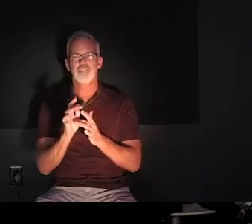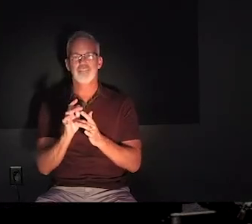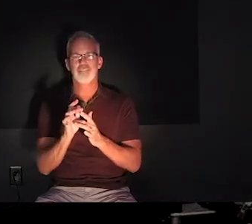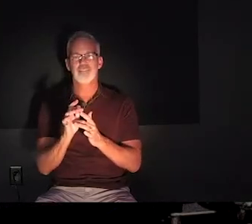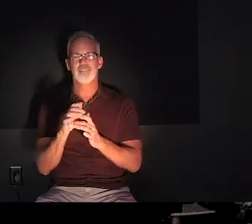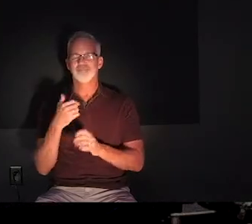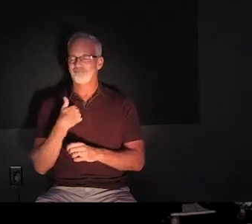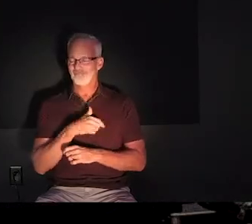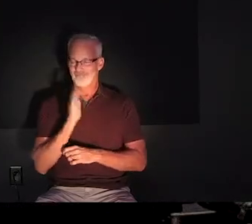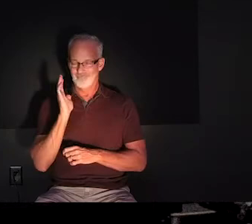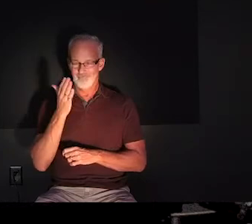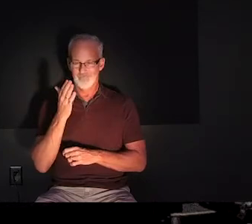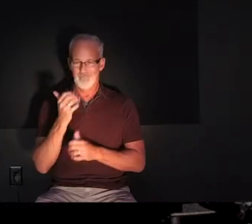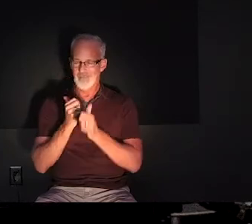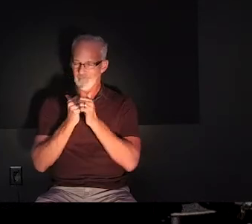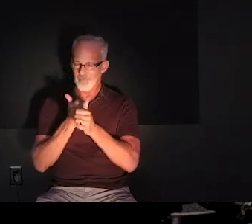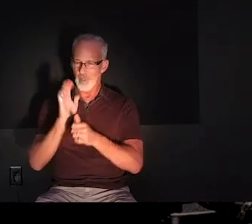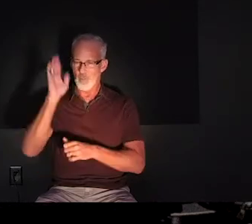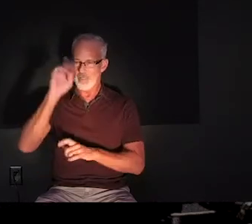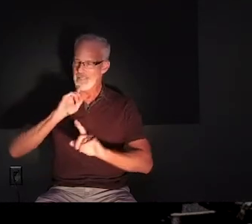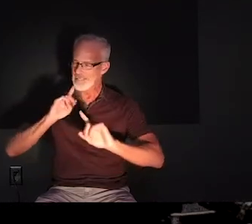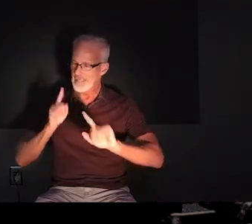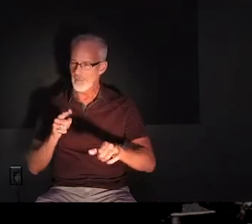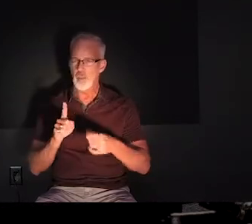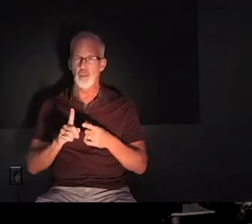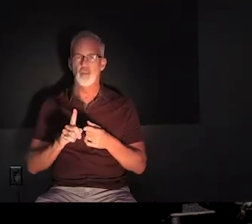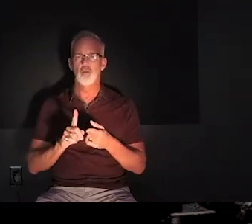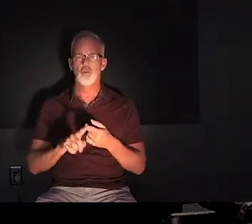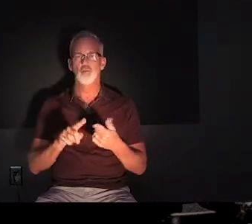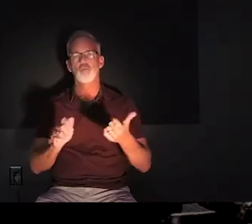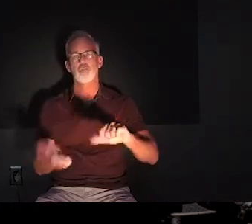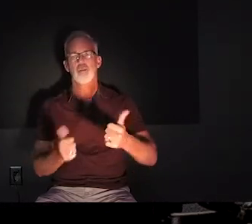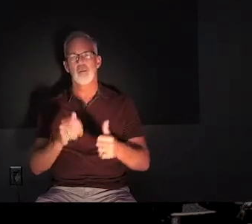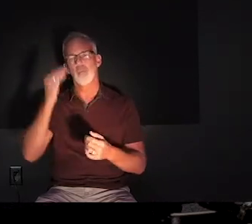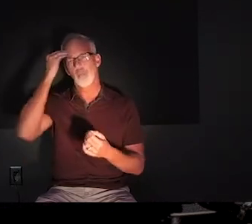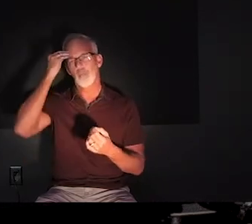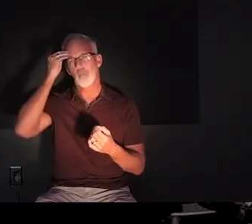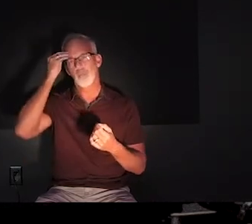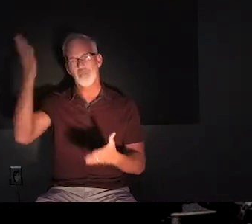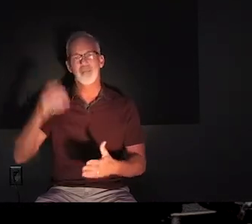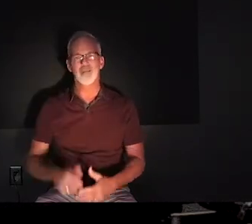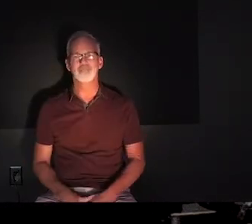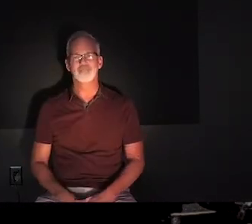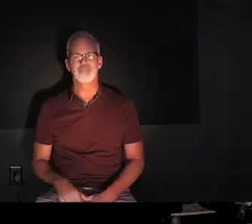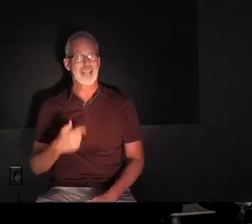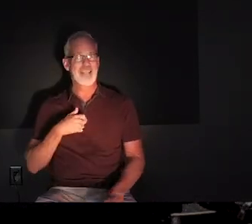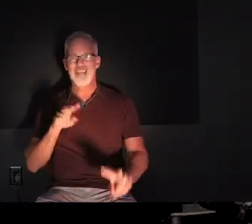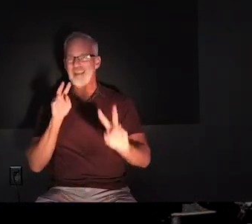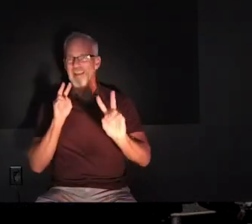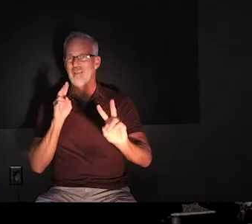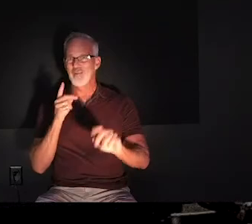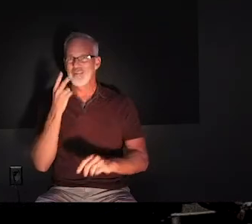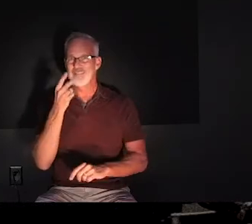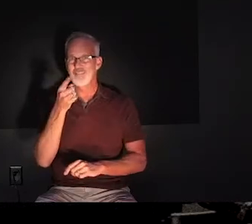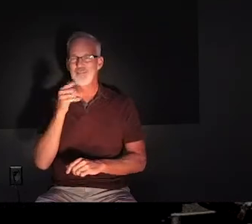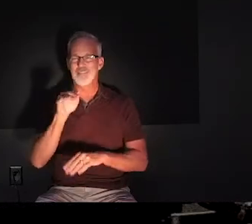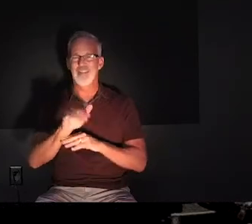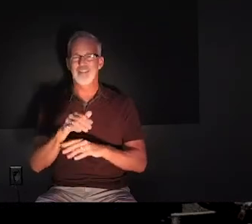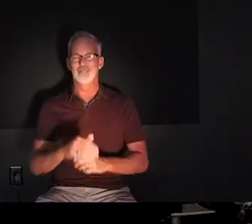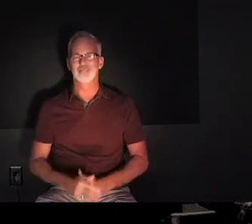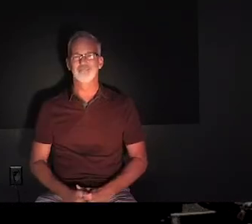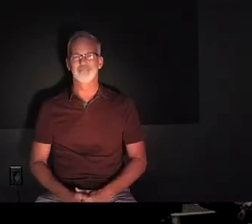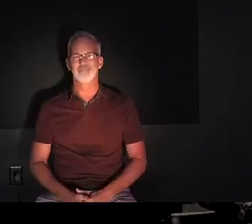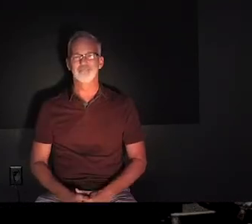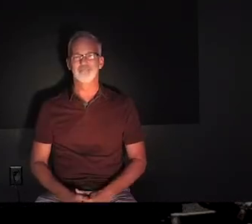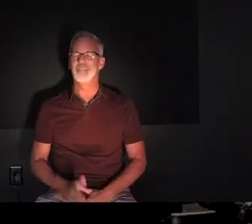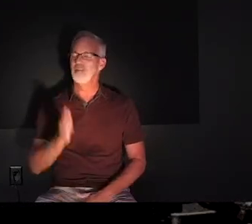let's follow that command, and let's be baptized tonight. Man, I look forward to seeing you tonight,